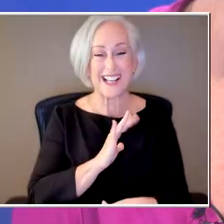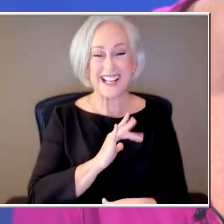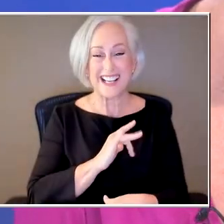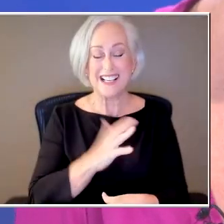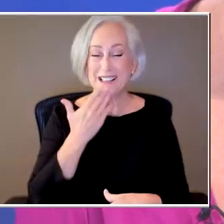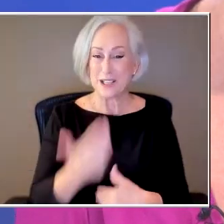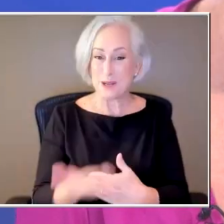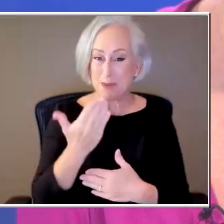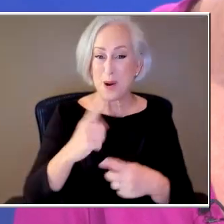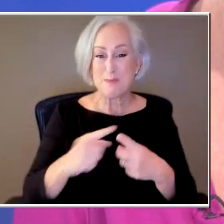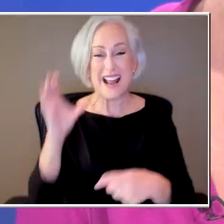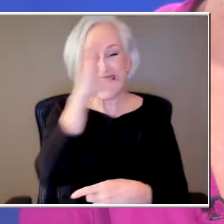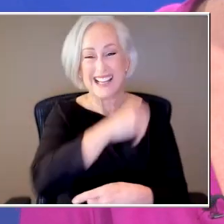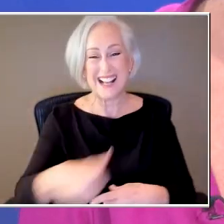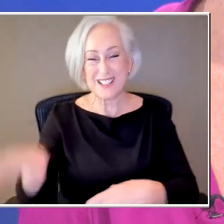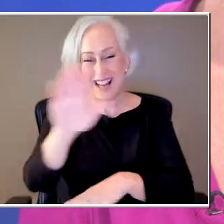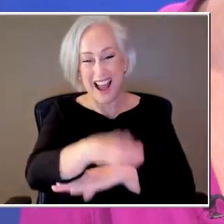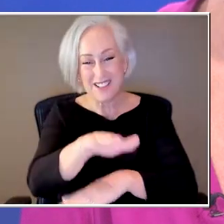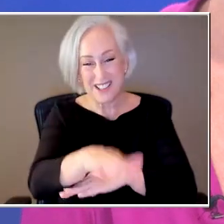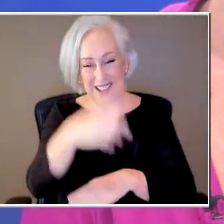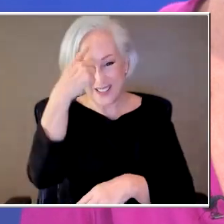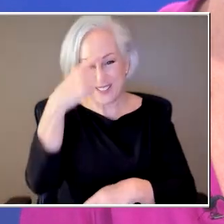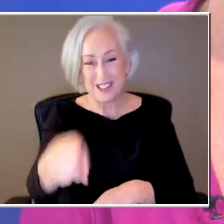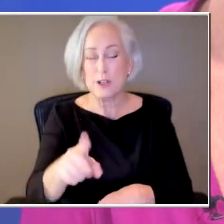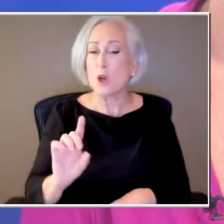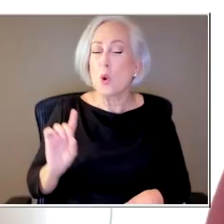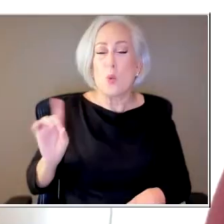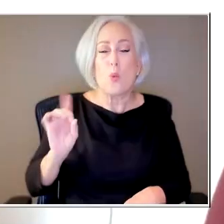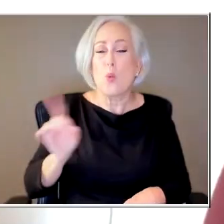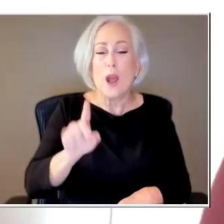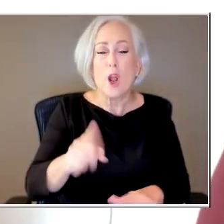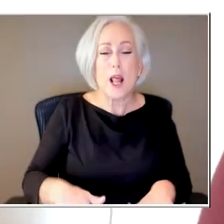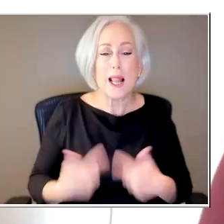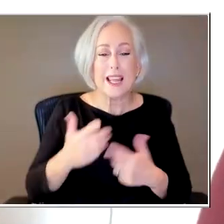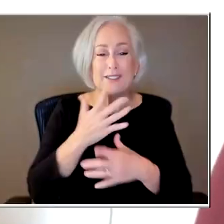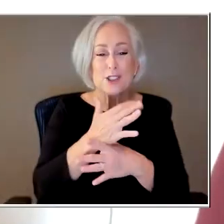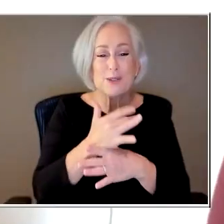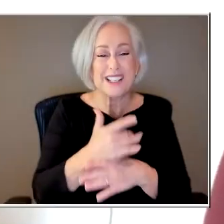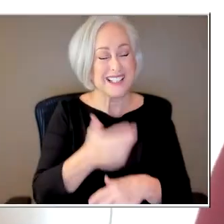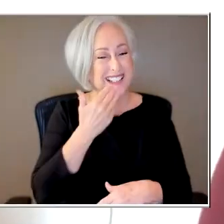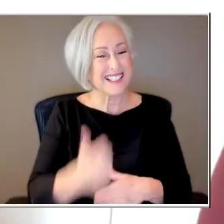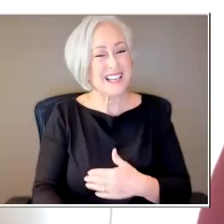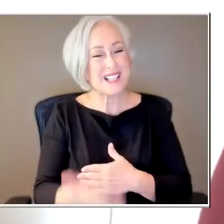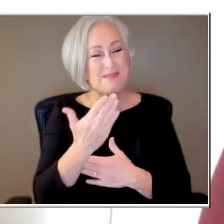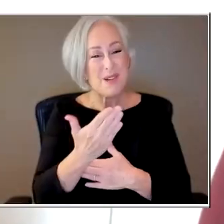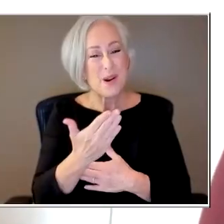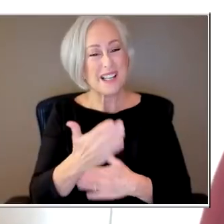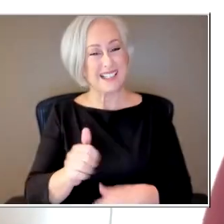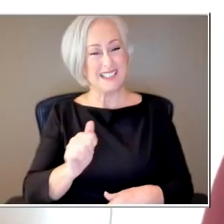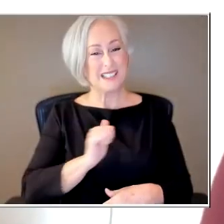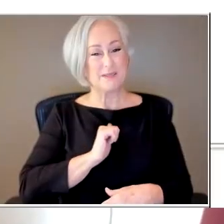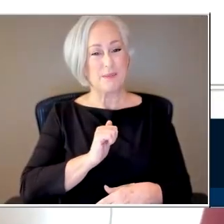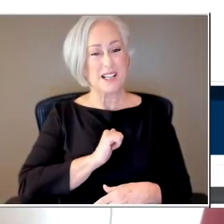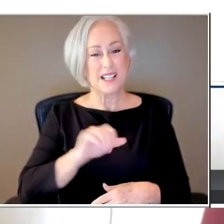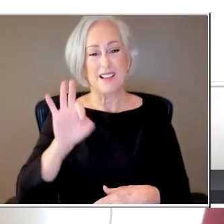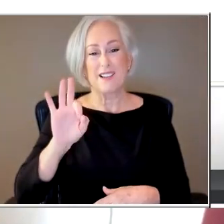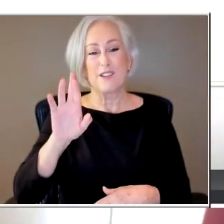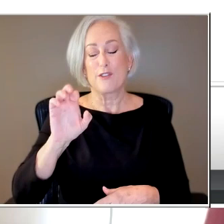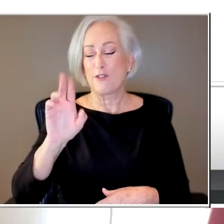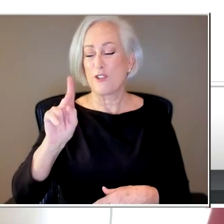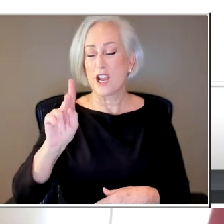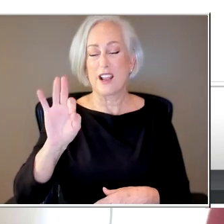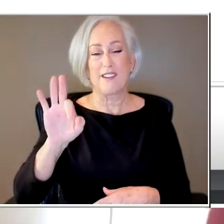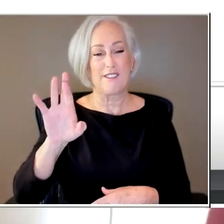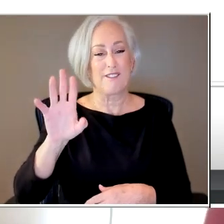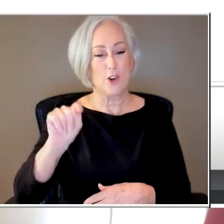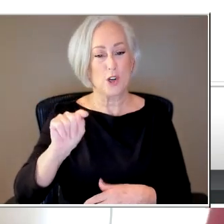good afternoon to you. Where are you in Germany? Good morning. I'm in Frankfurt. That's pretty much